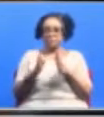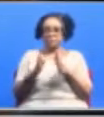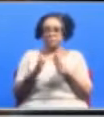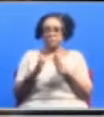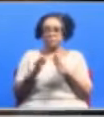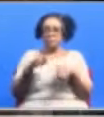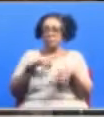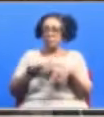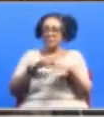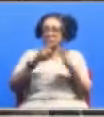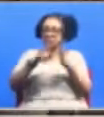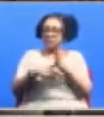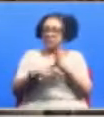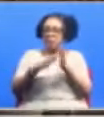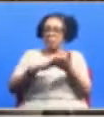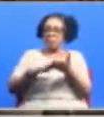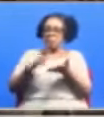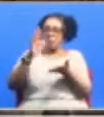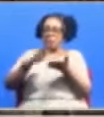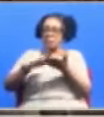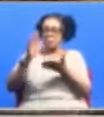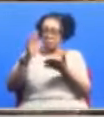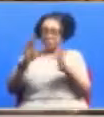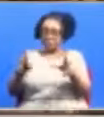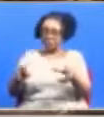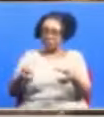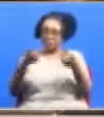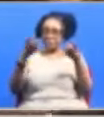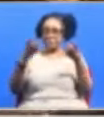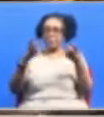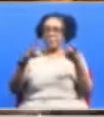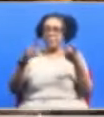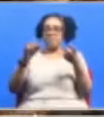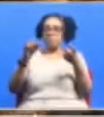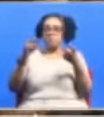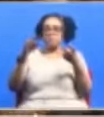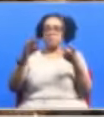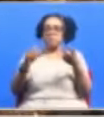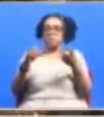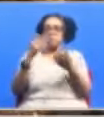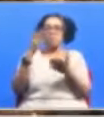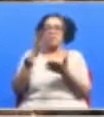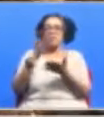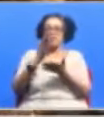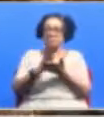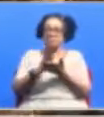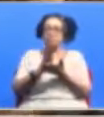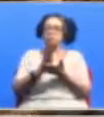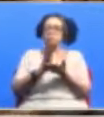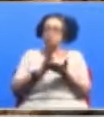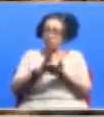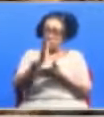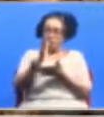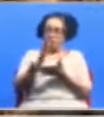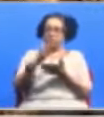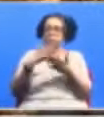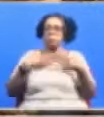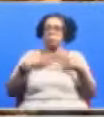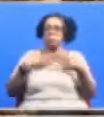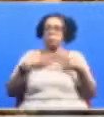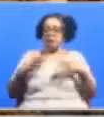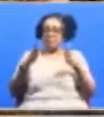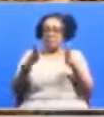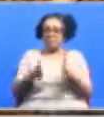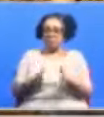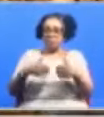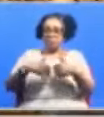more and more remains were discovered, and the pathologists present confirmed they were human remains. There was no evidence of